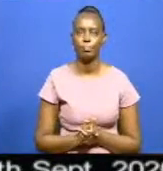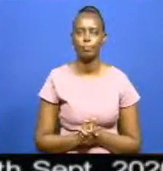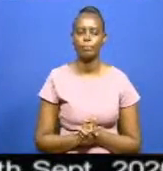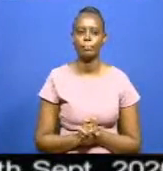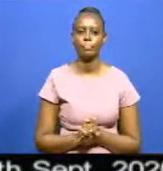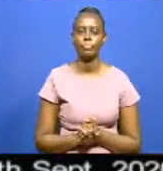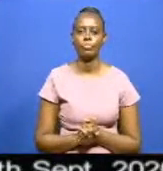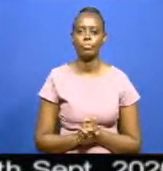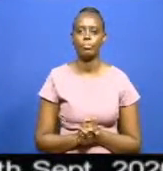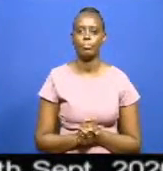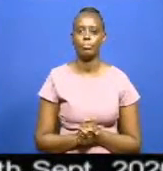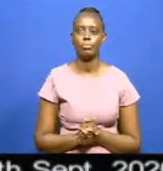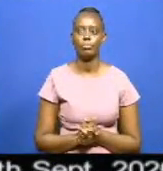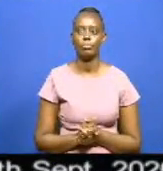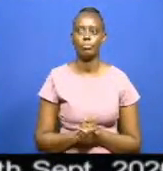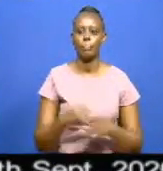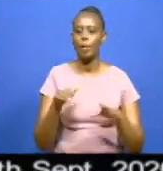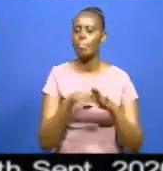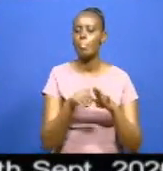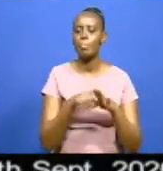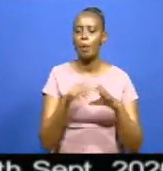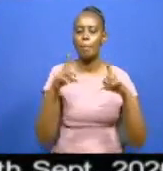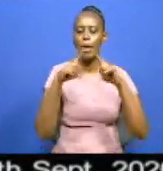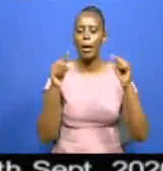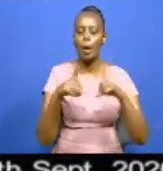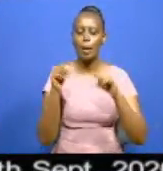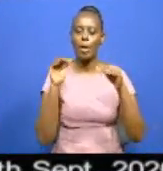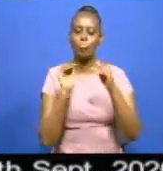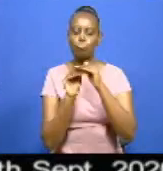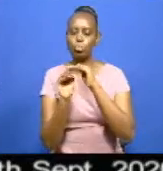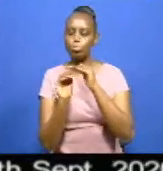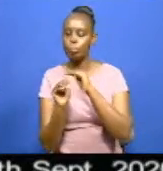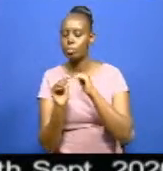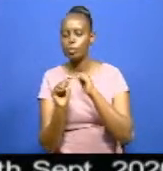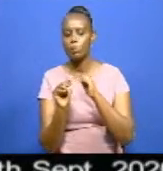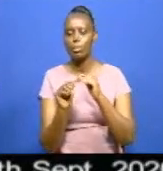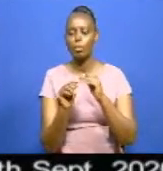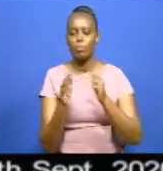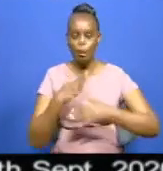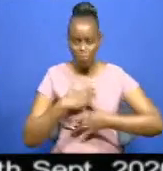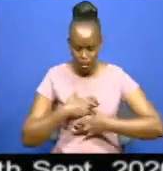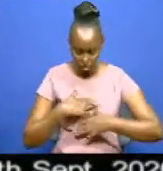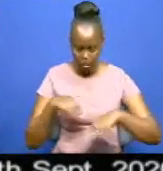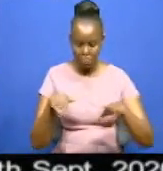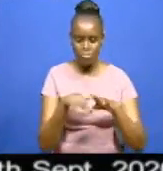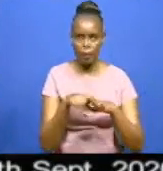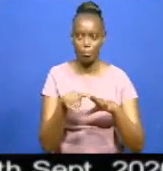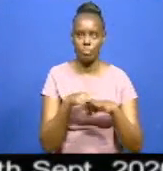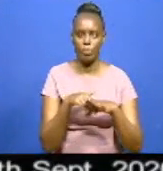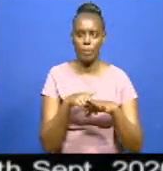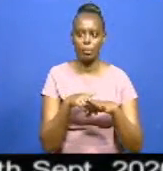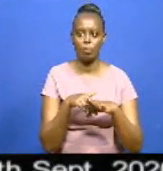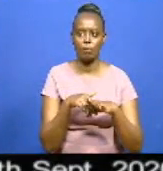Oh, these are members who put their cards on the... Another member for...